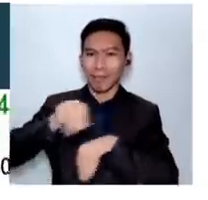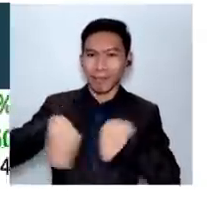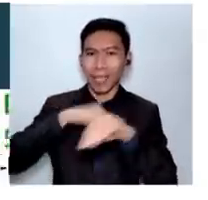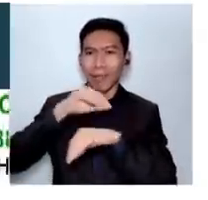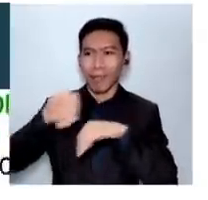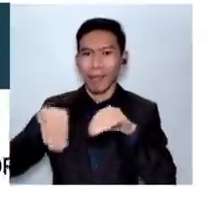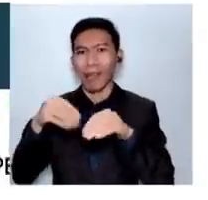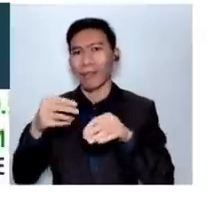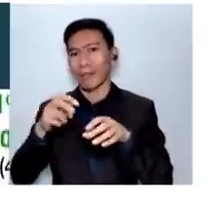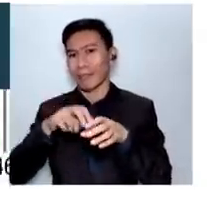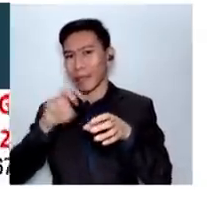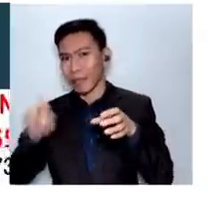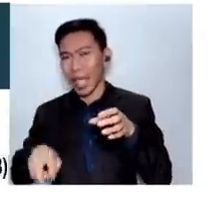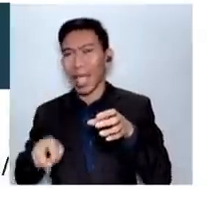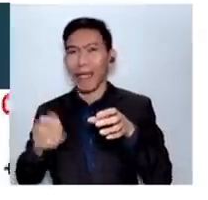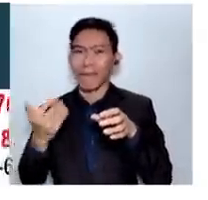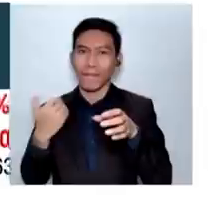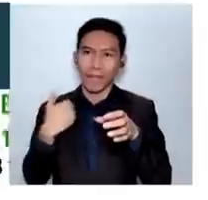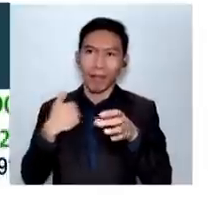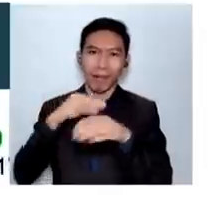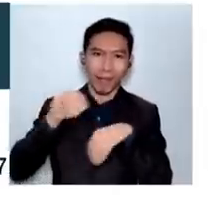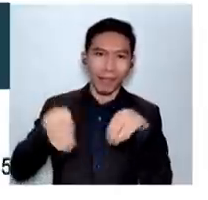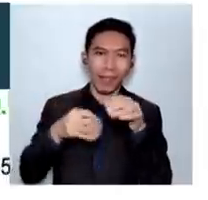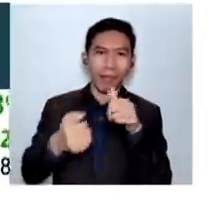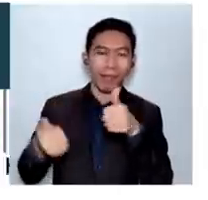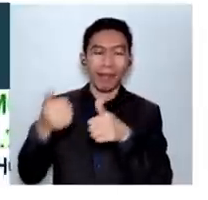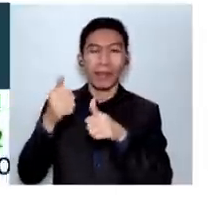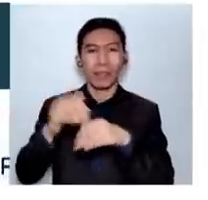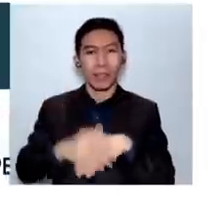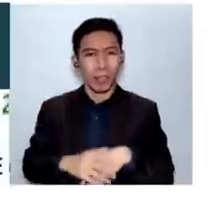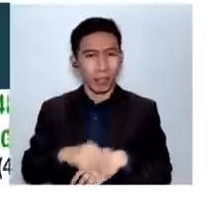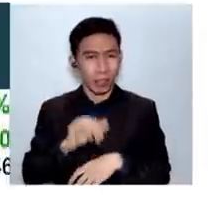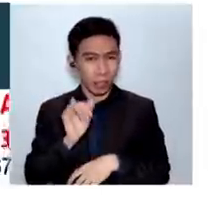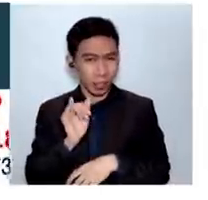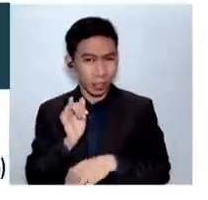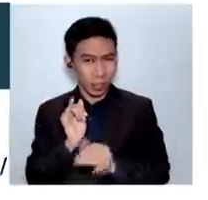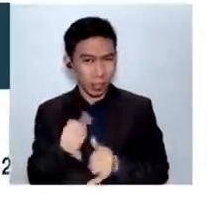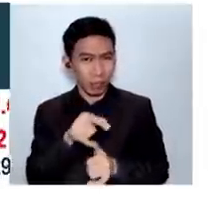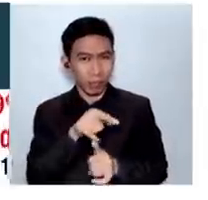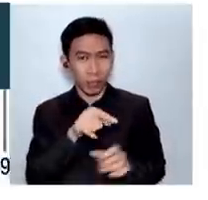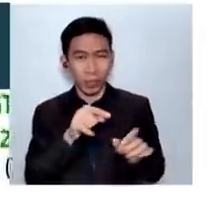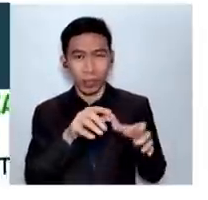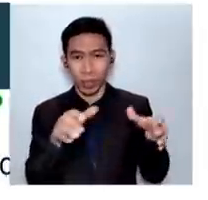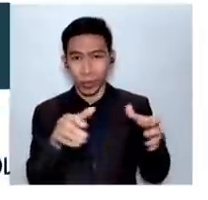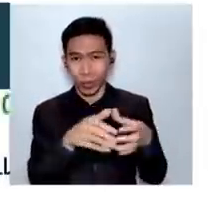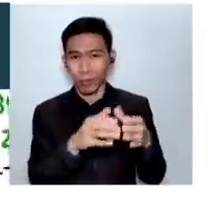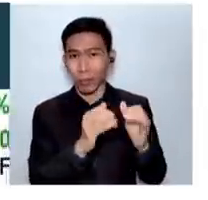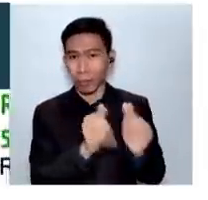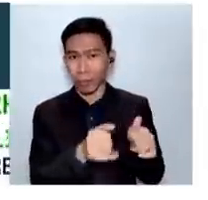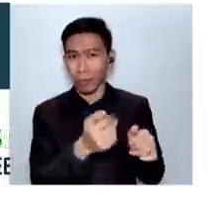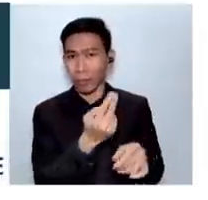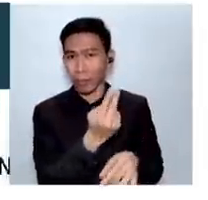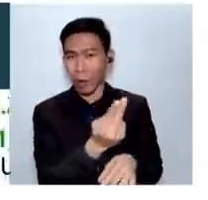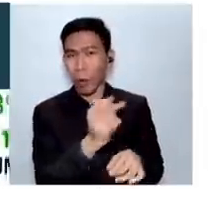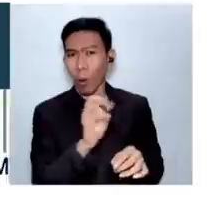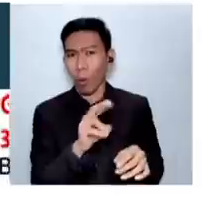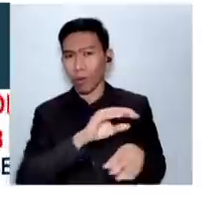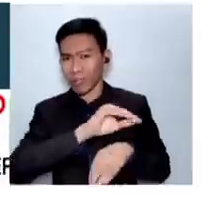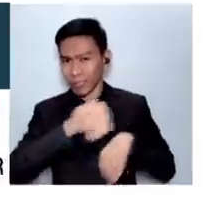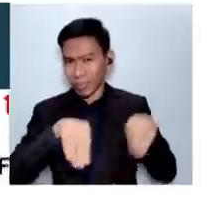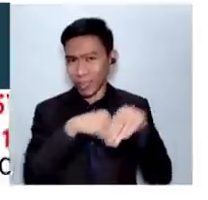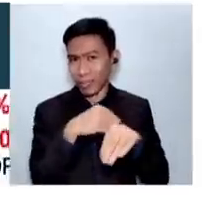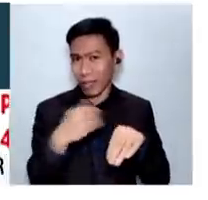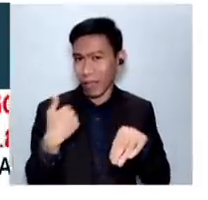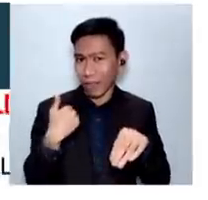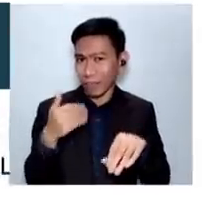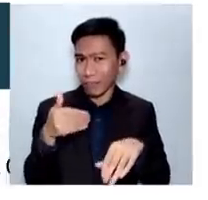So is that going to be the case as well for this tandem? Or are you confident that this partnership will hold?